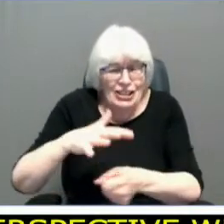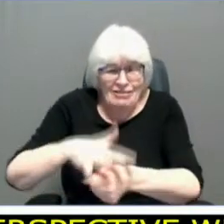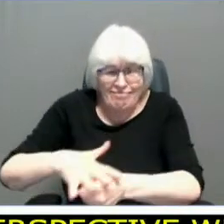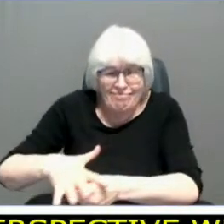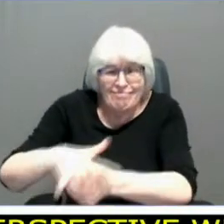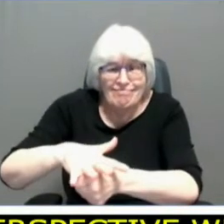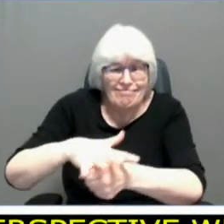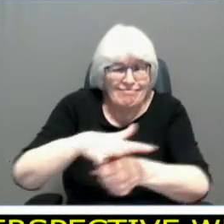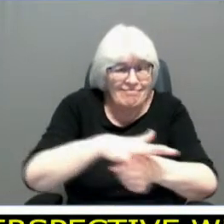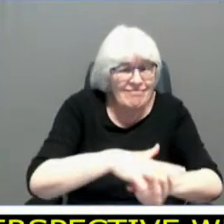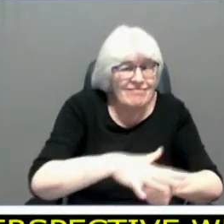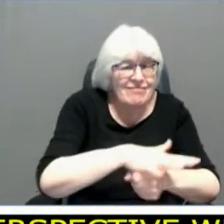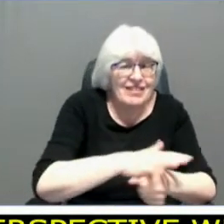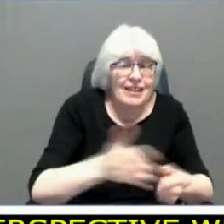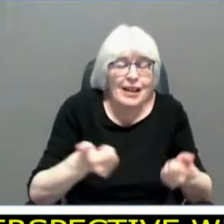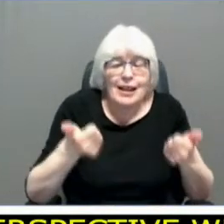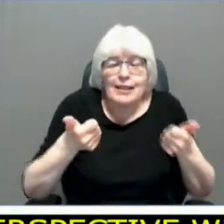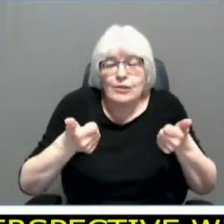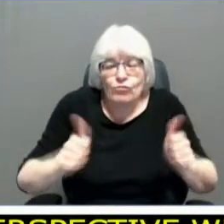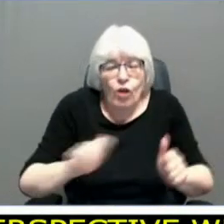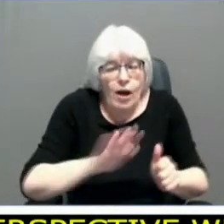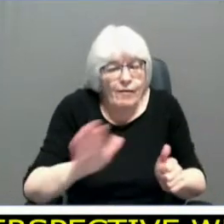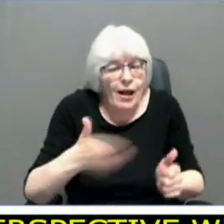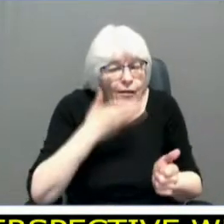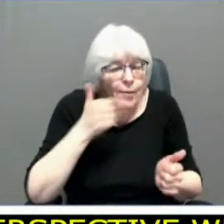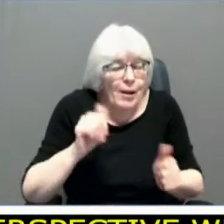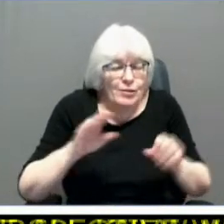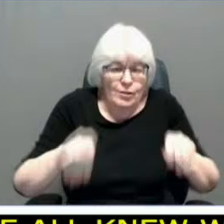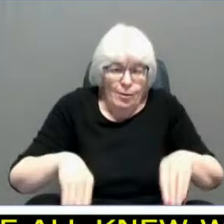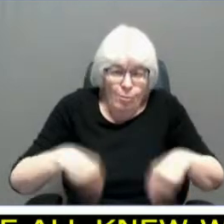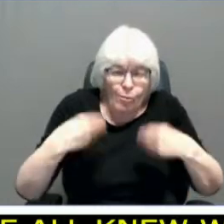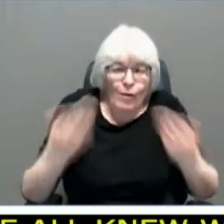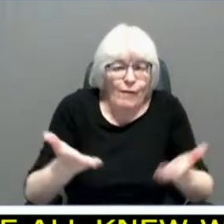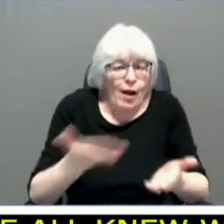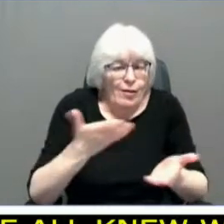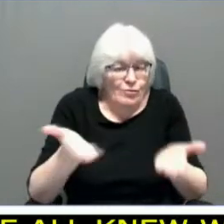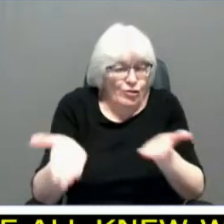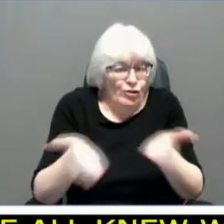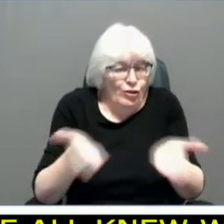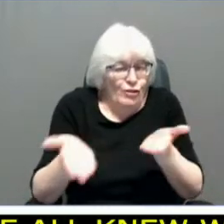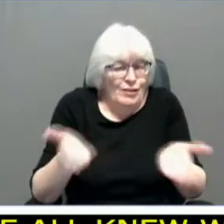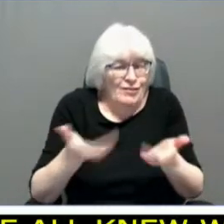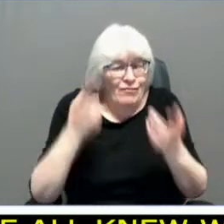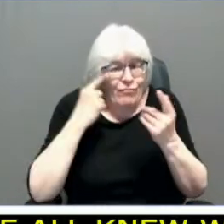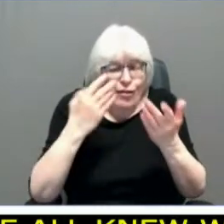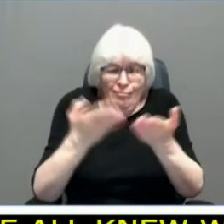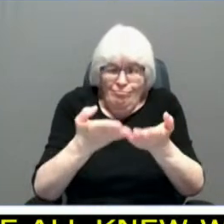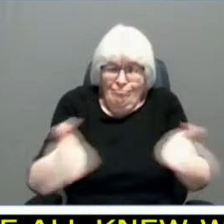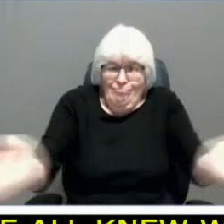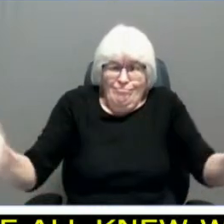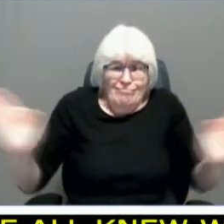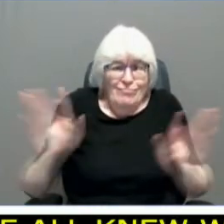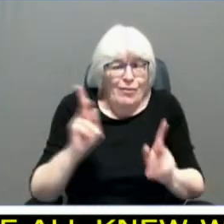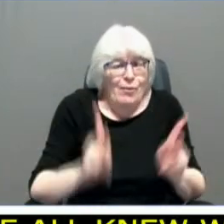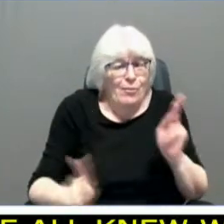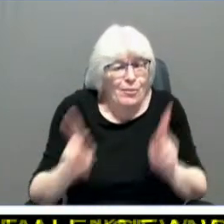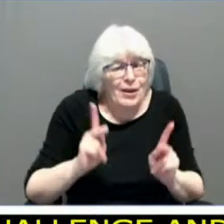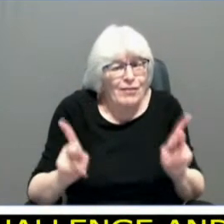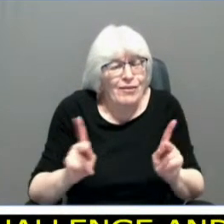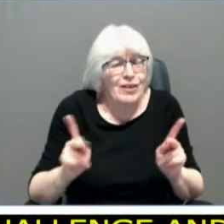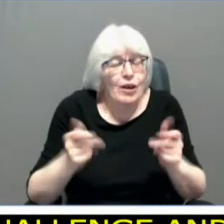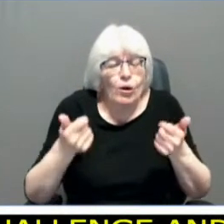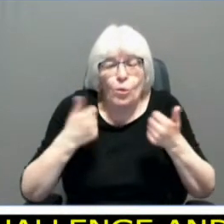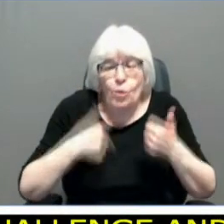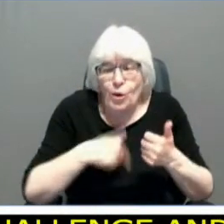best deliver services to the broader growing population, and we're trying to do so underneath the